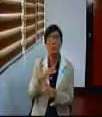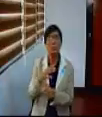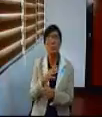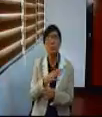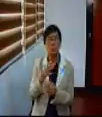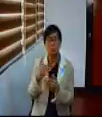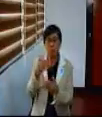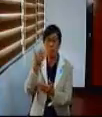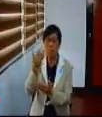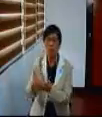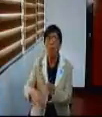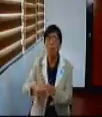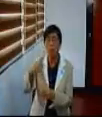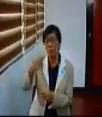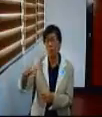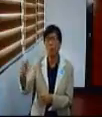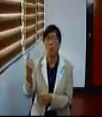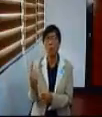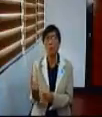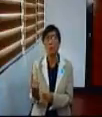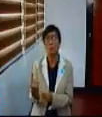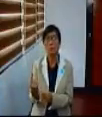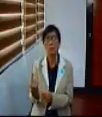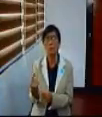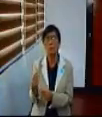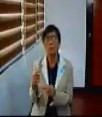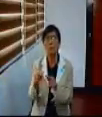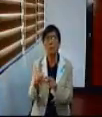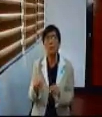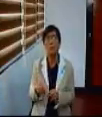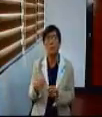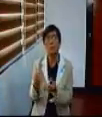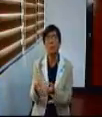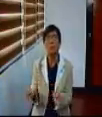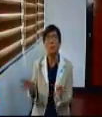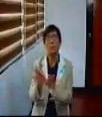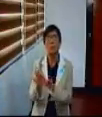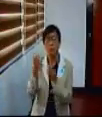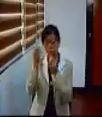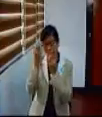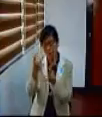out to anyone who has relevant information,